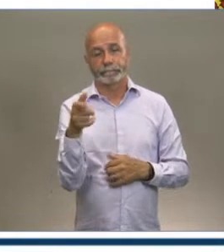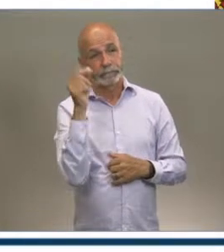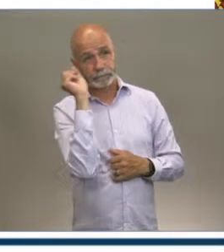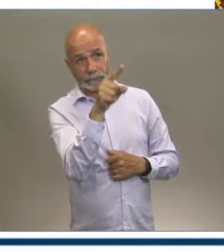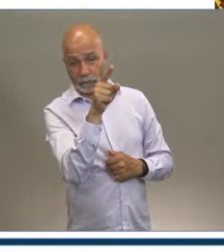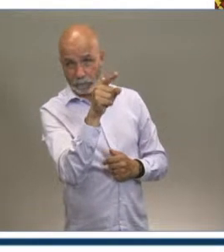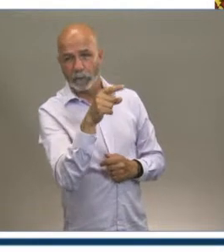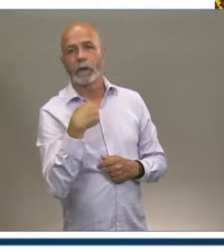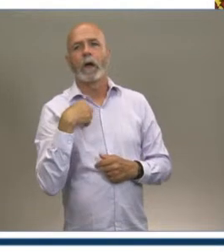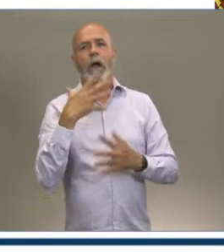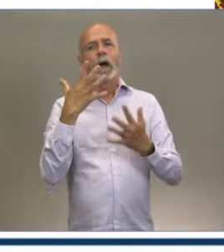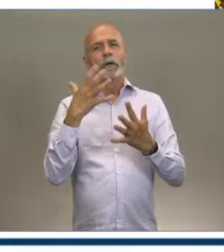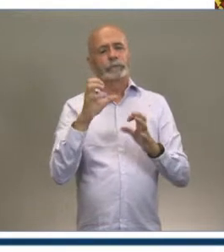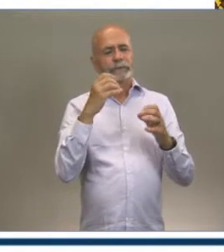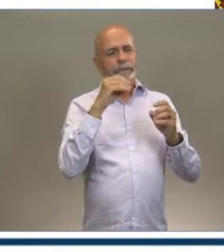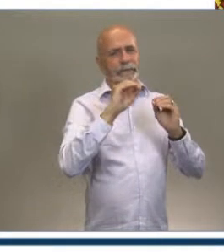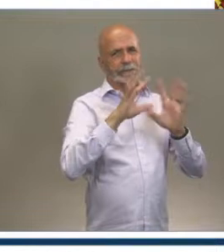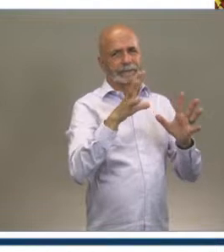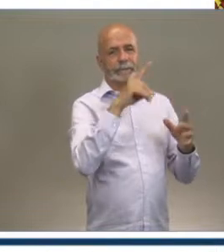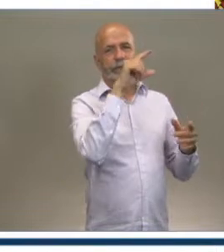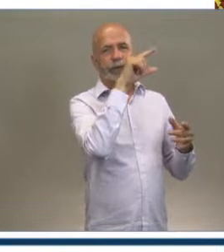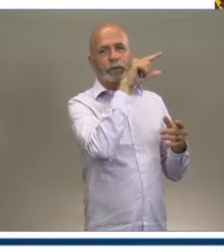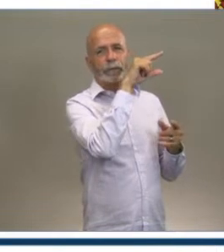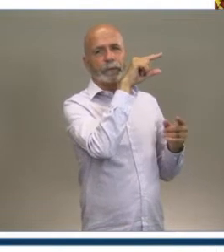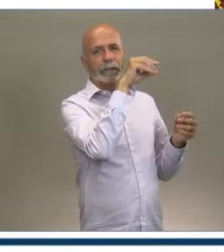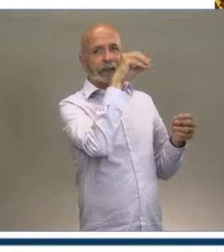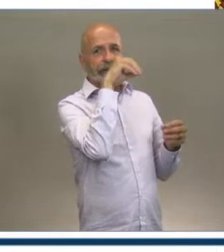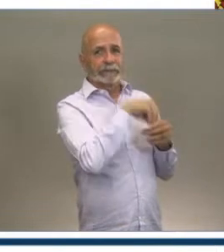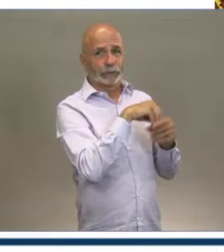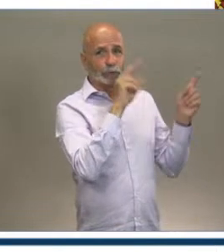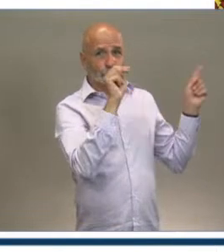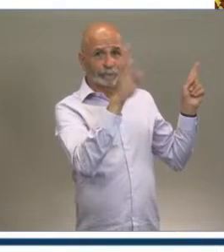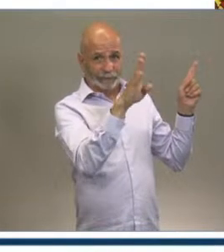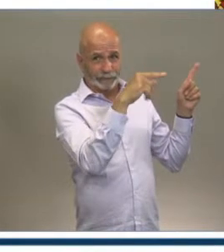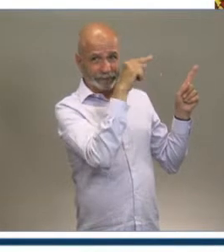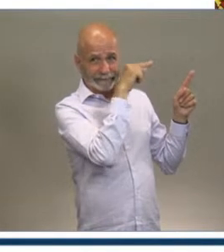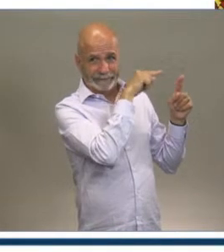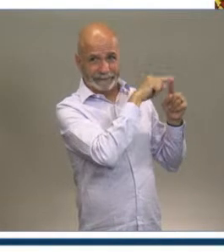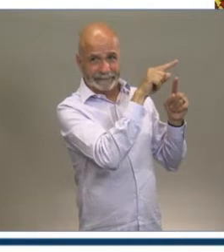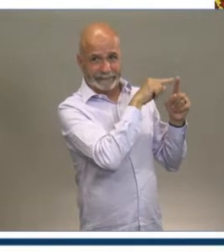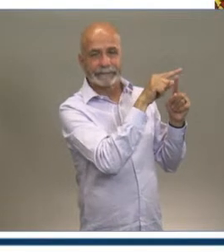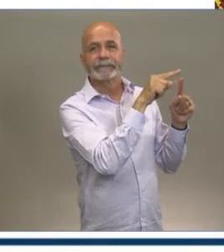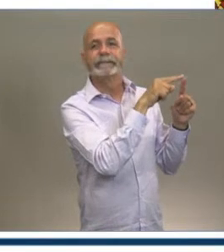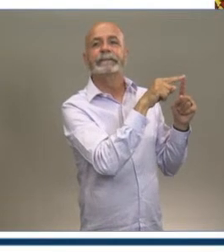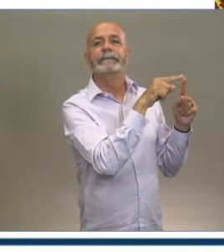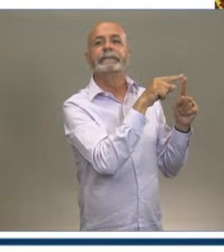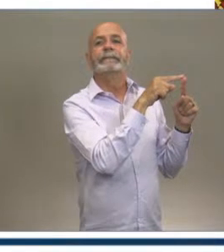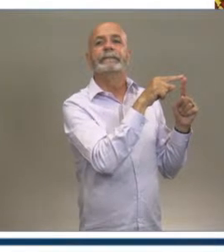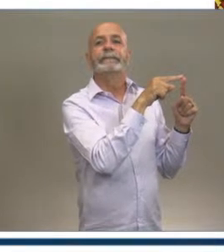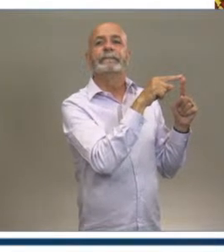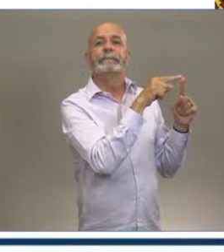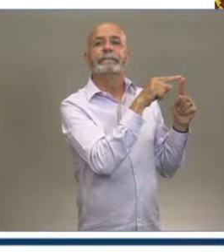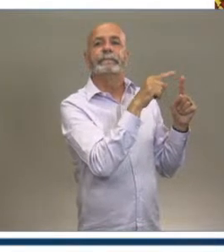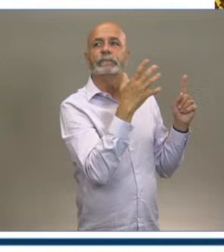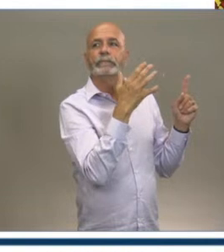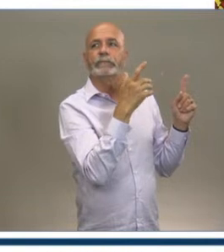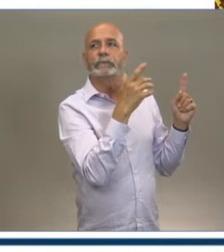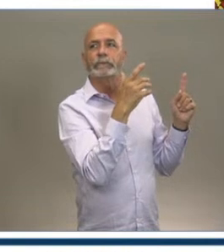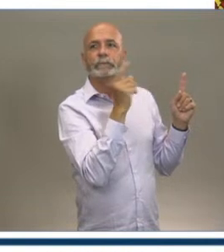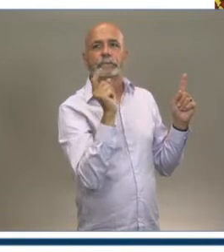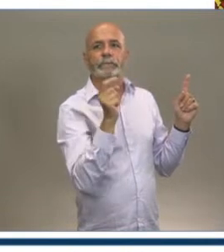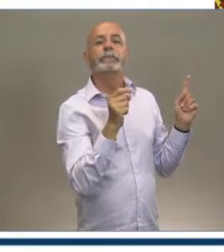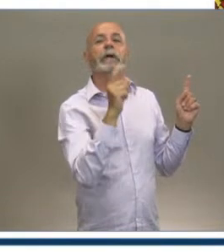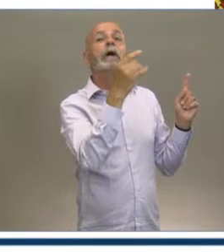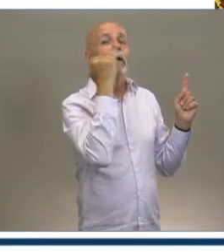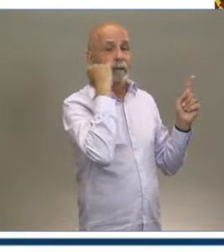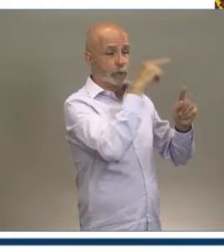hearing from a lot of people today, through various means, that they feel that these requirements are somehow punitive for a decision that their own officials made that